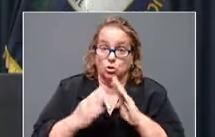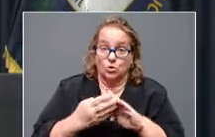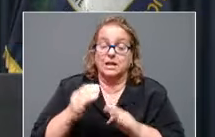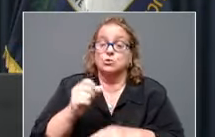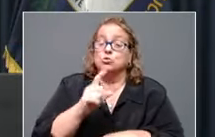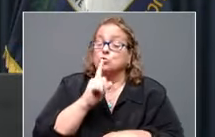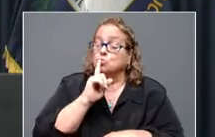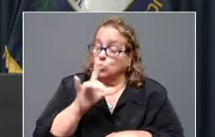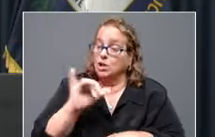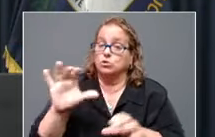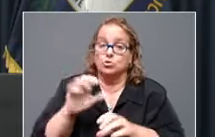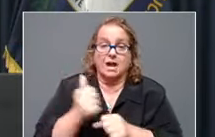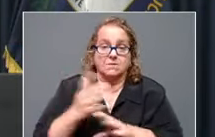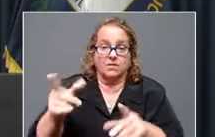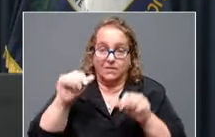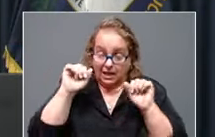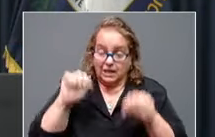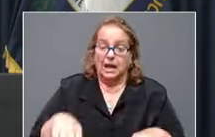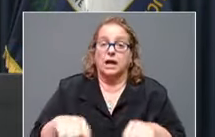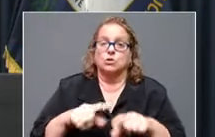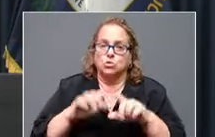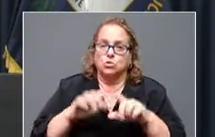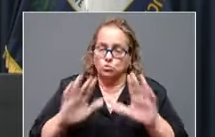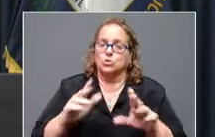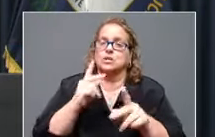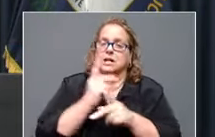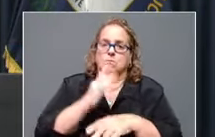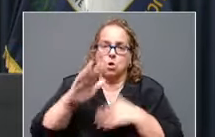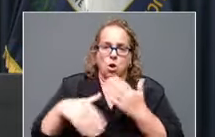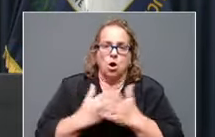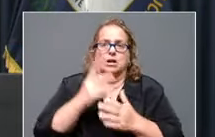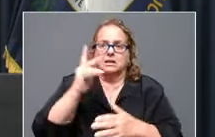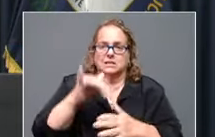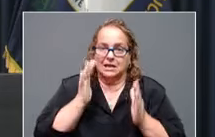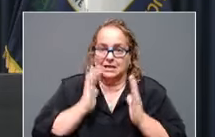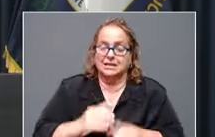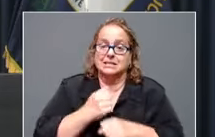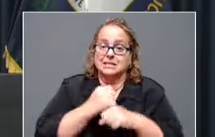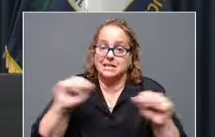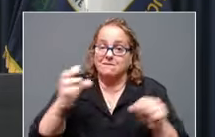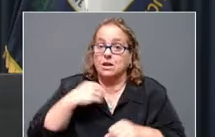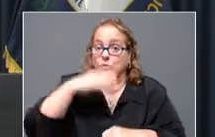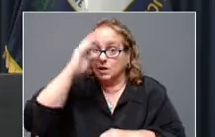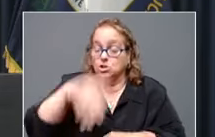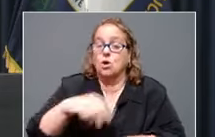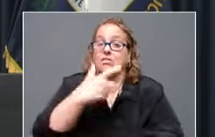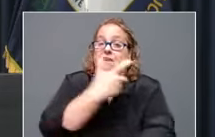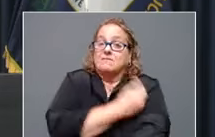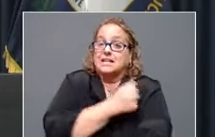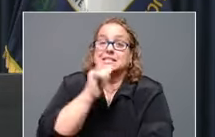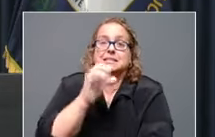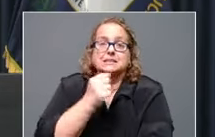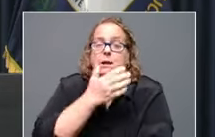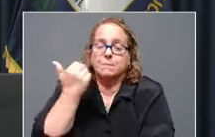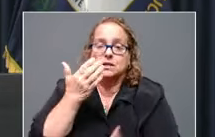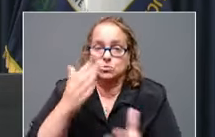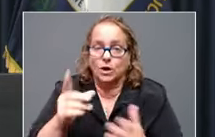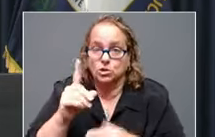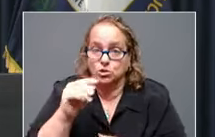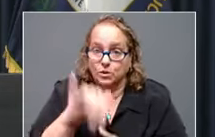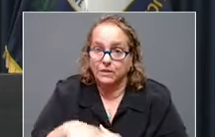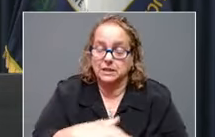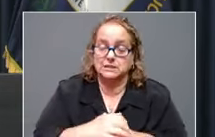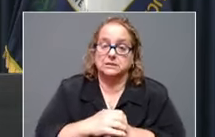parent. I'm a sophomore in high school, a sophomore in college, and I want them to be safe and have